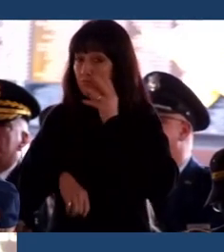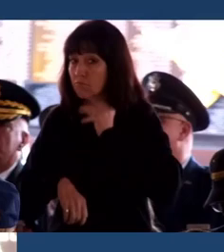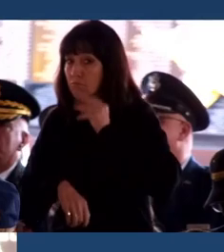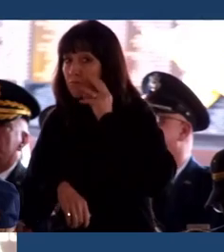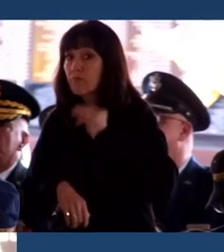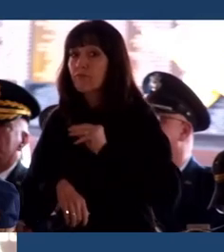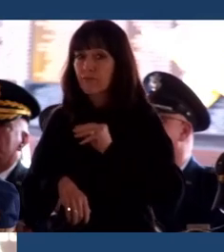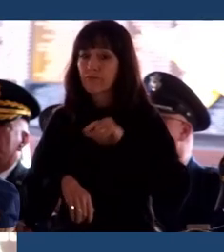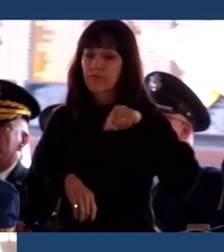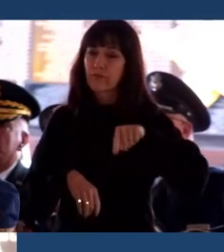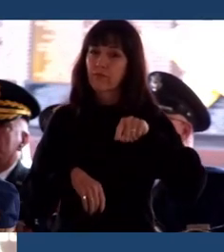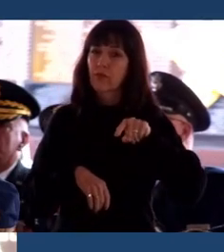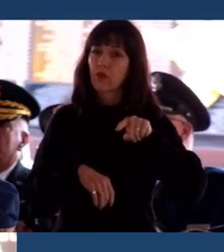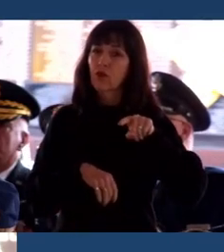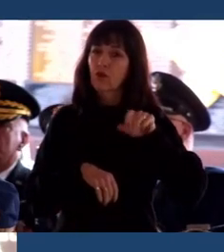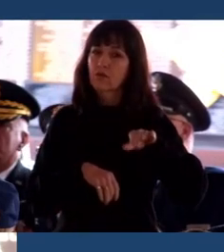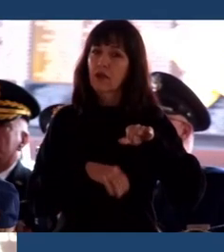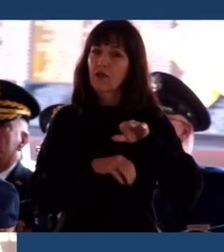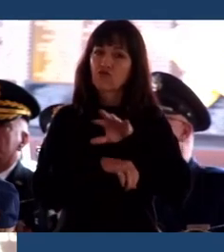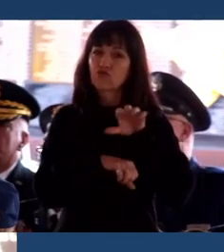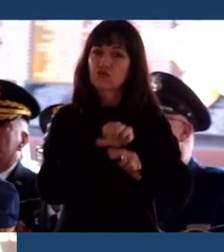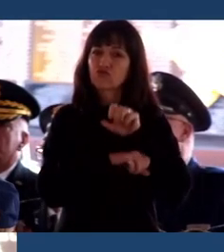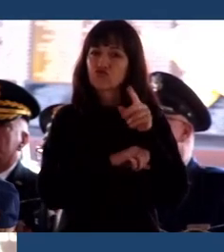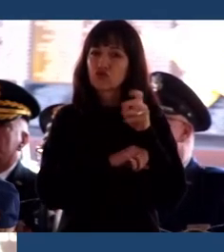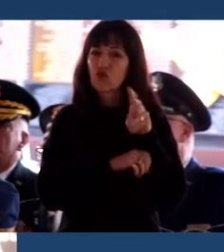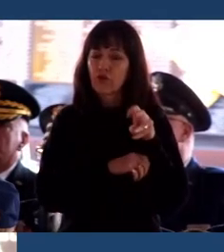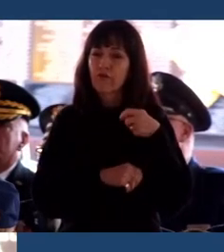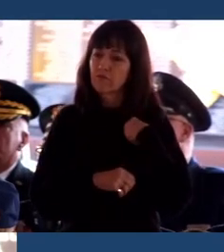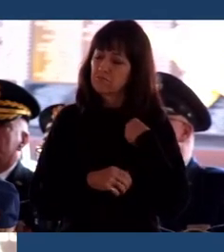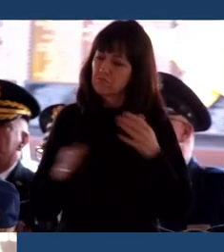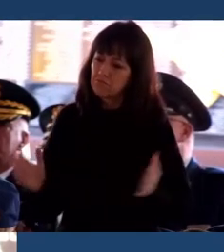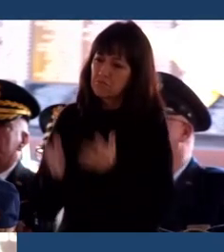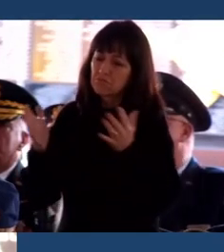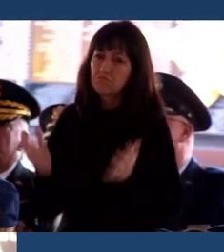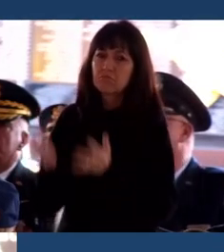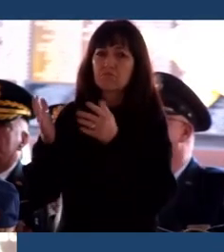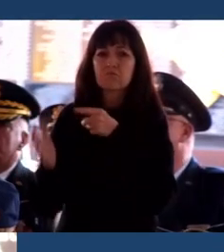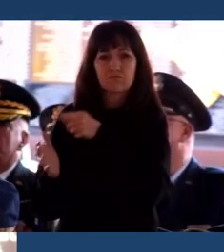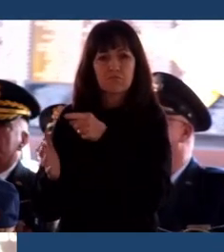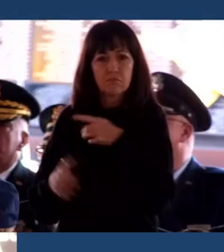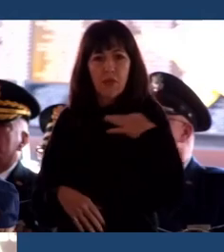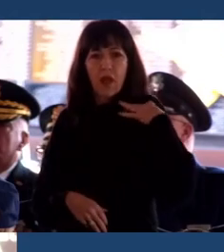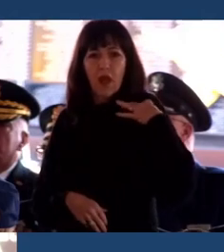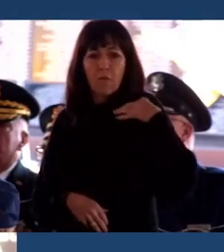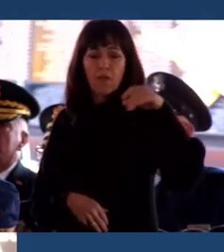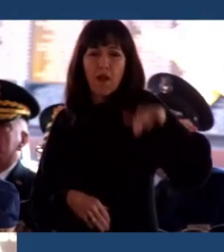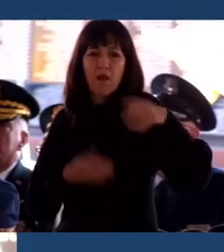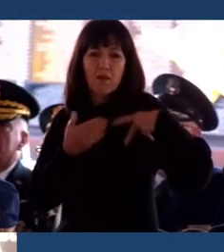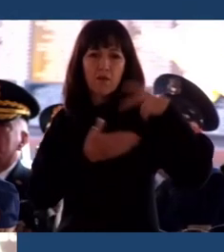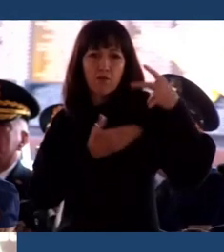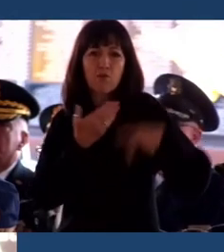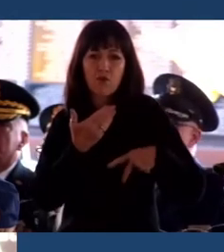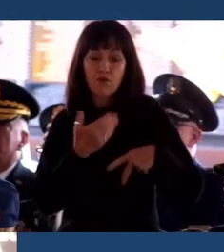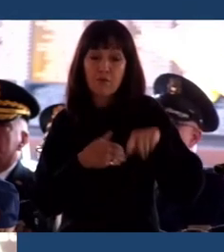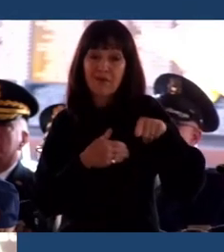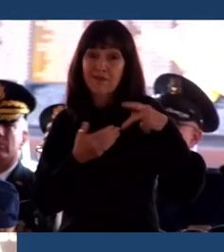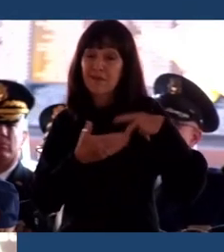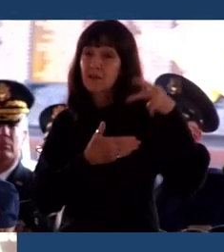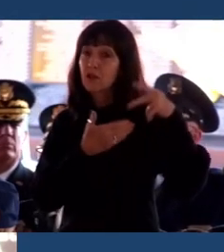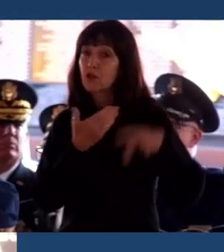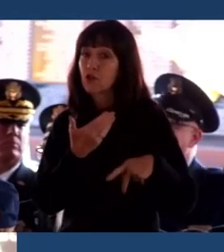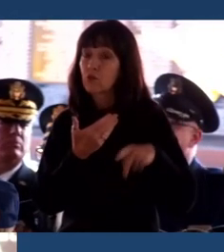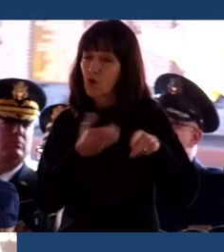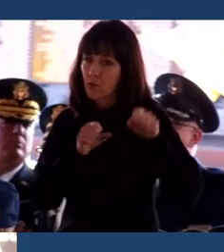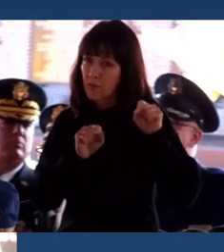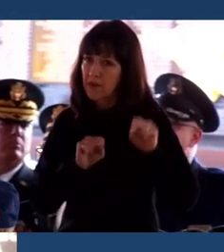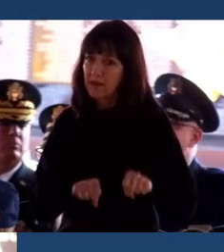the reserve, I encouraged him to apply for the Discernment Airman Commissioning Program. This program